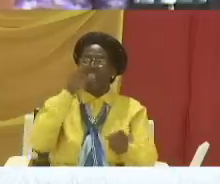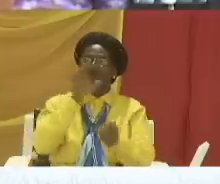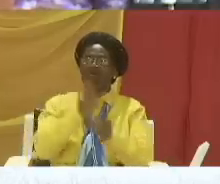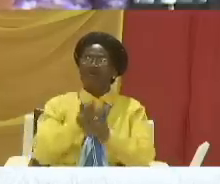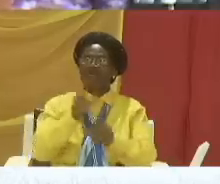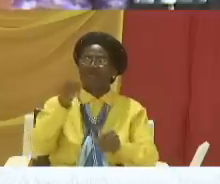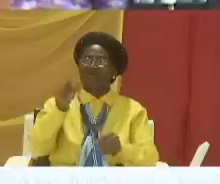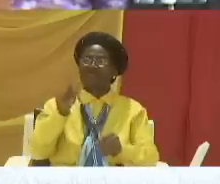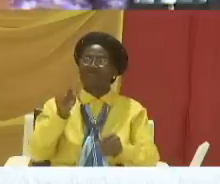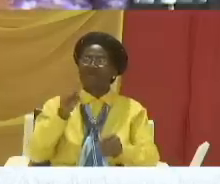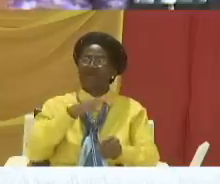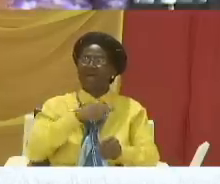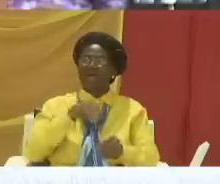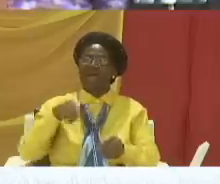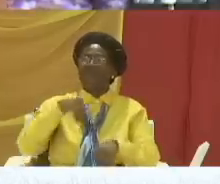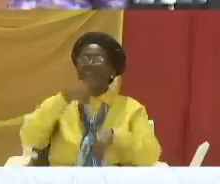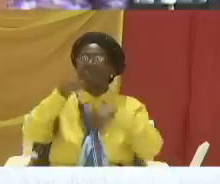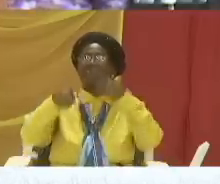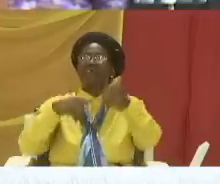and go scot-free